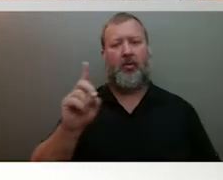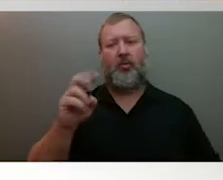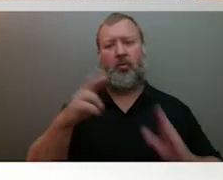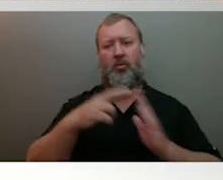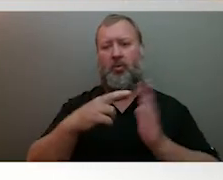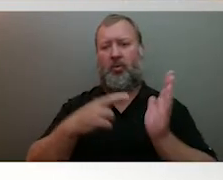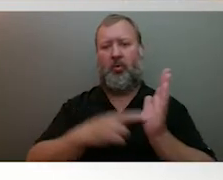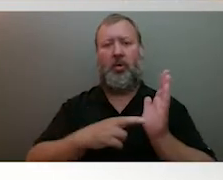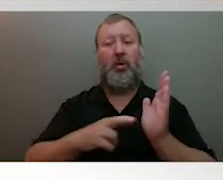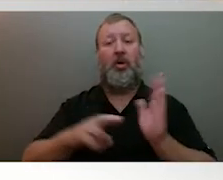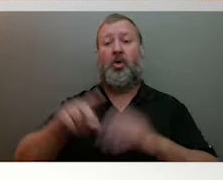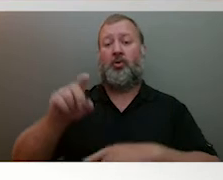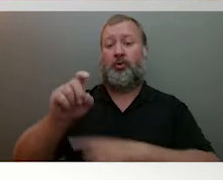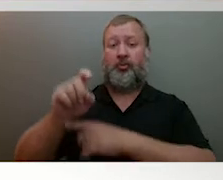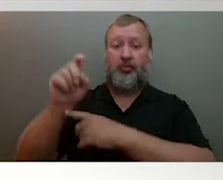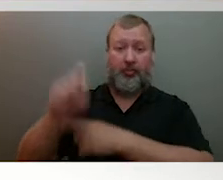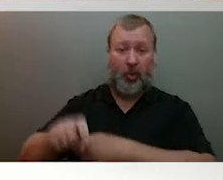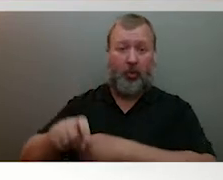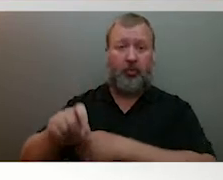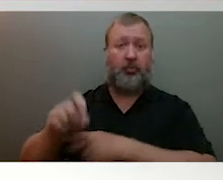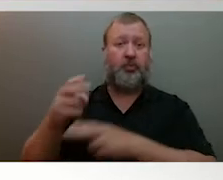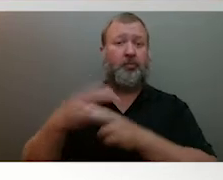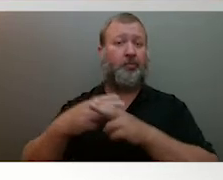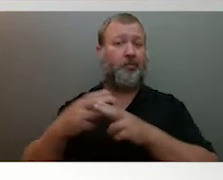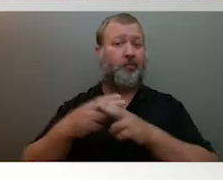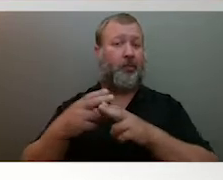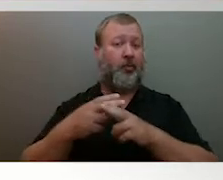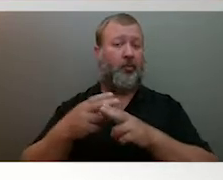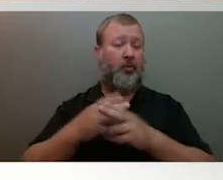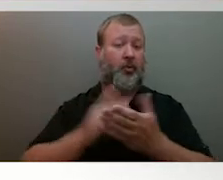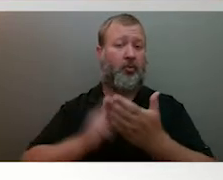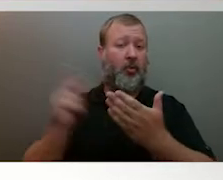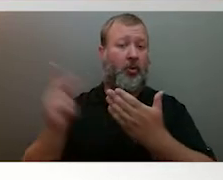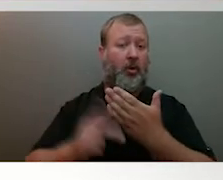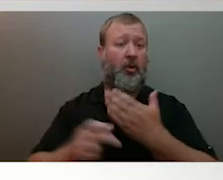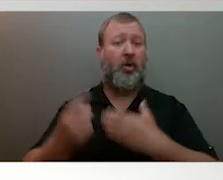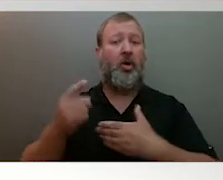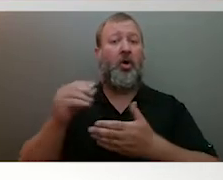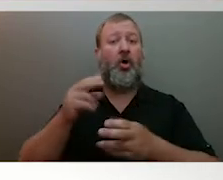is supposed to be a temporary placement while that